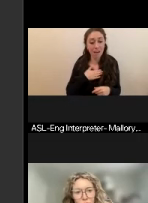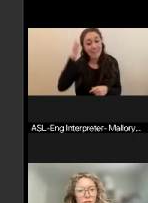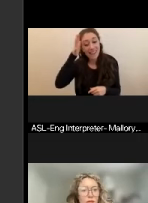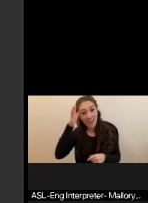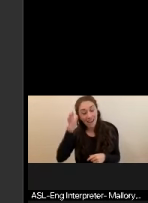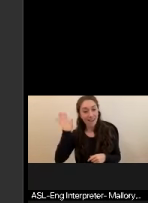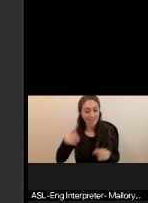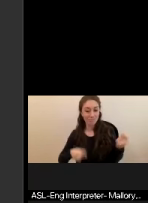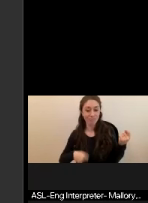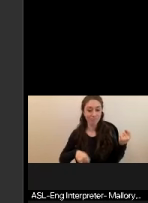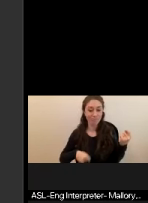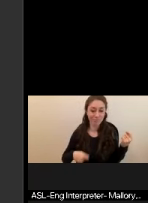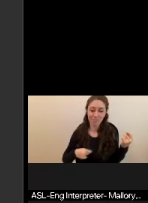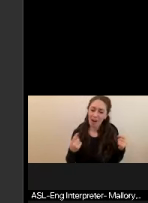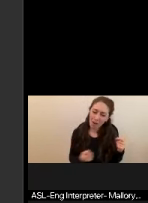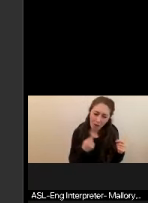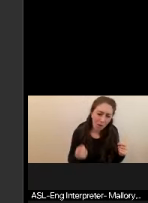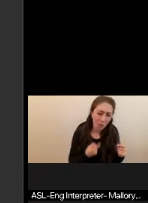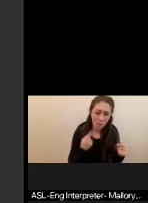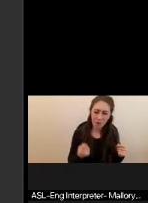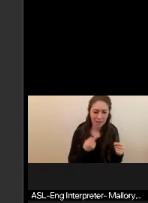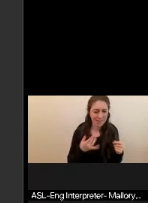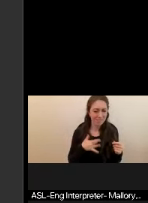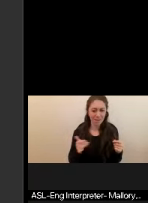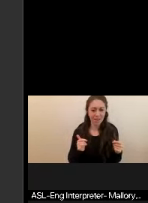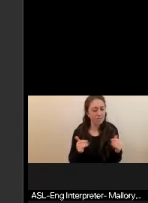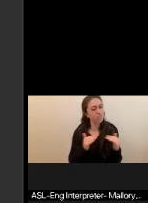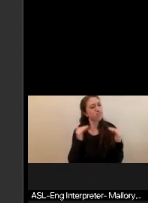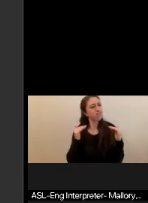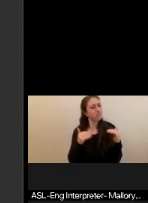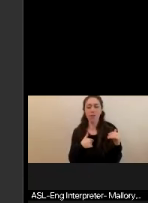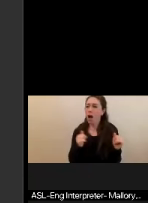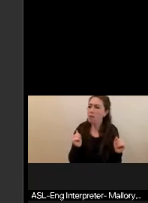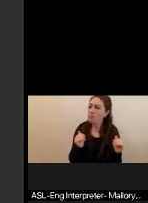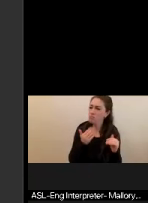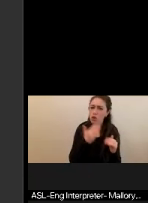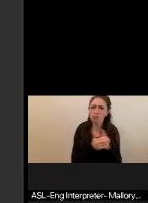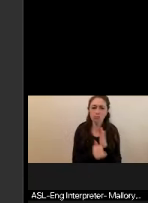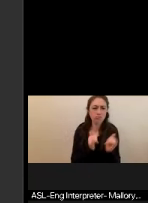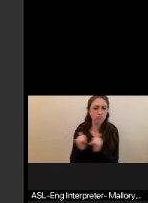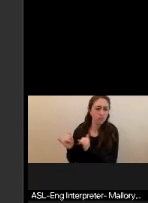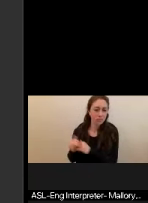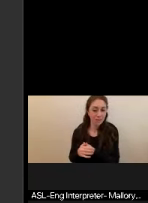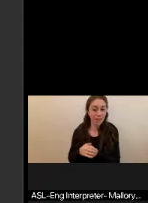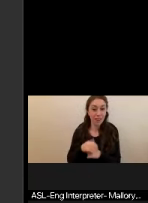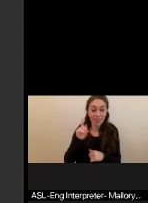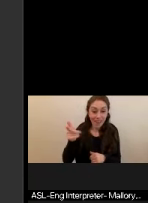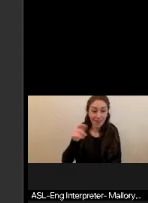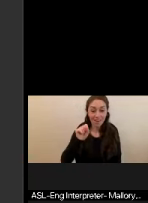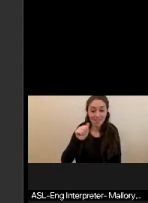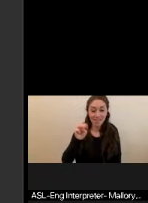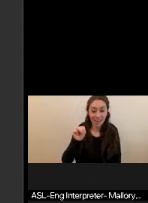days, he always felt like he was just as good as anybody else. So naturally, when Sam Cooke came to town,